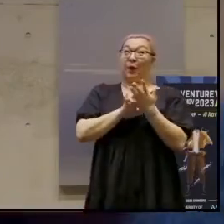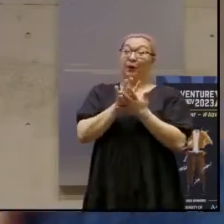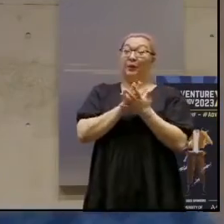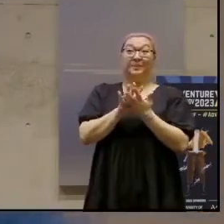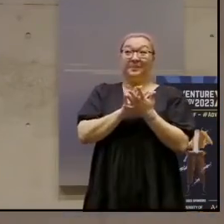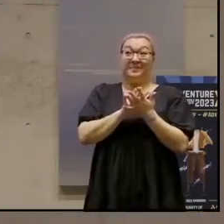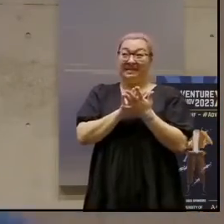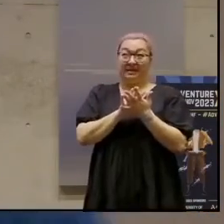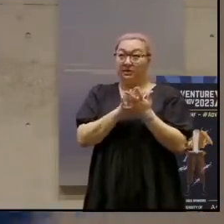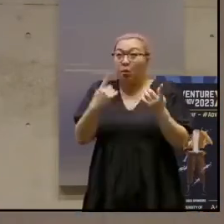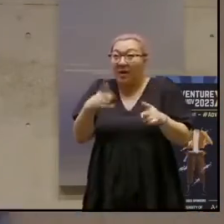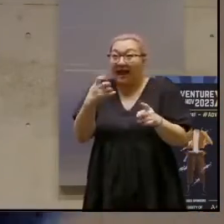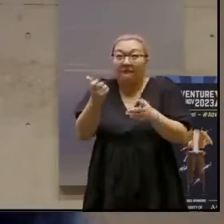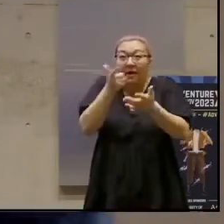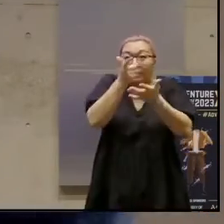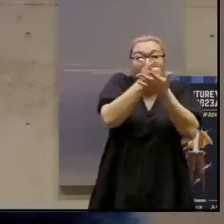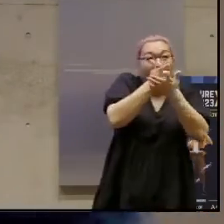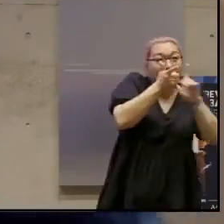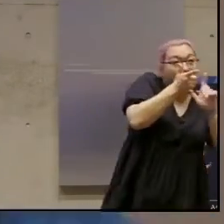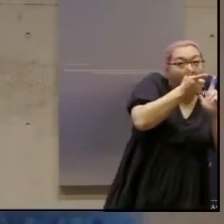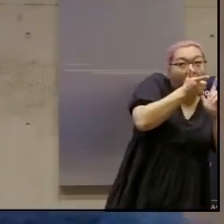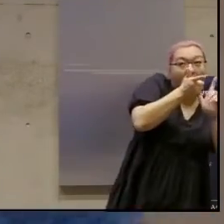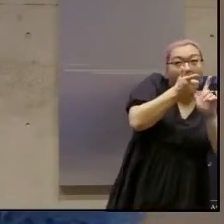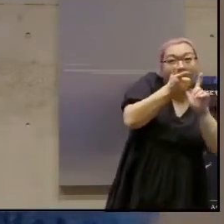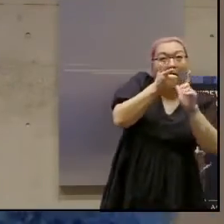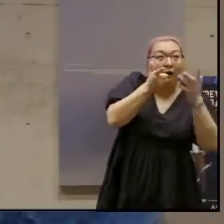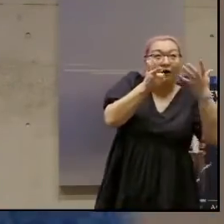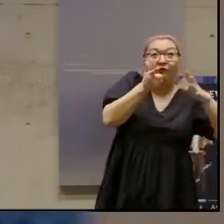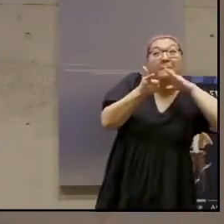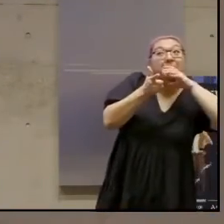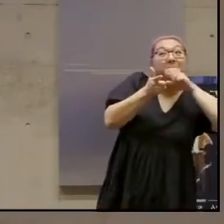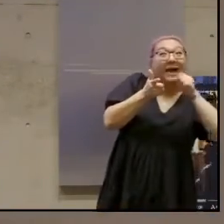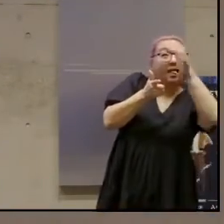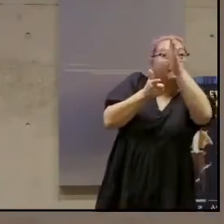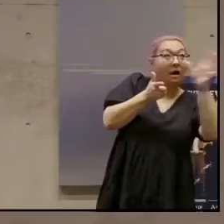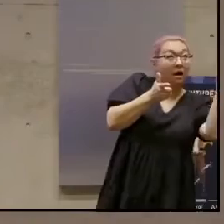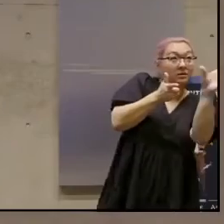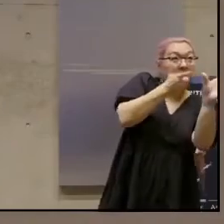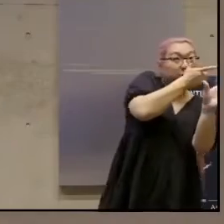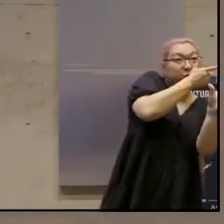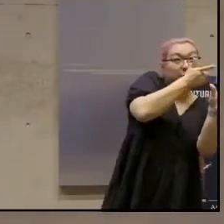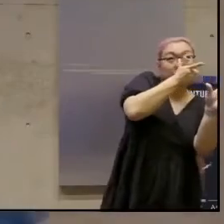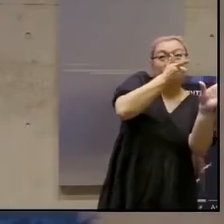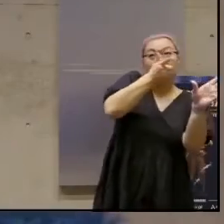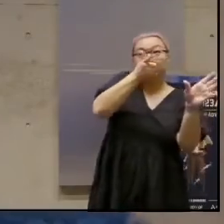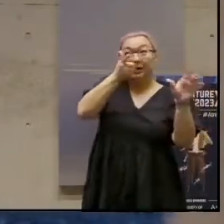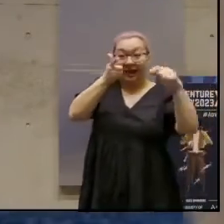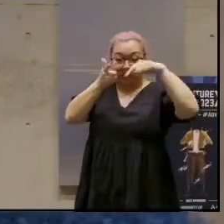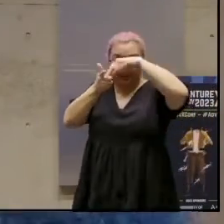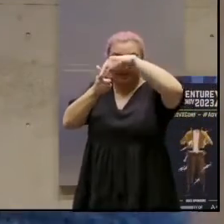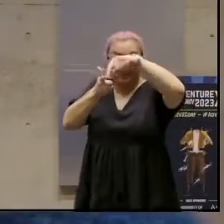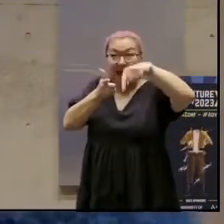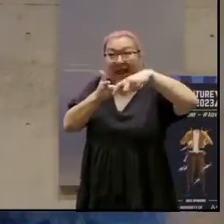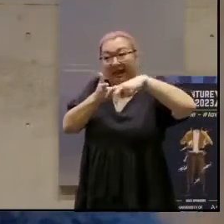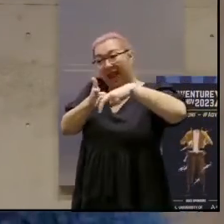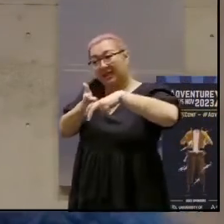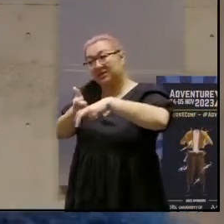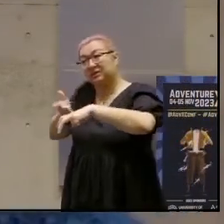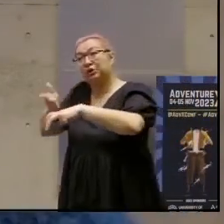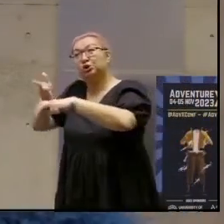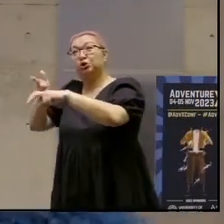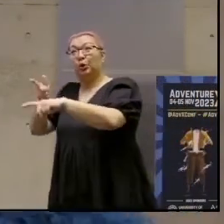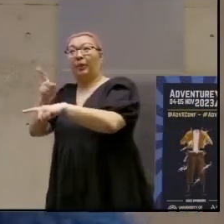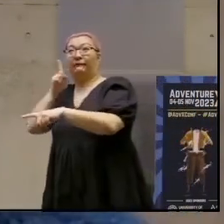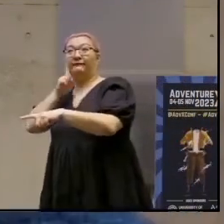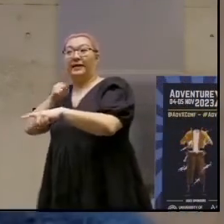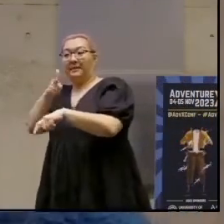partner's bedroom into the hallway, and a staircase to a noodle shop. And we just keep coming back to